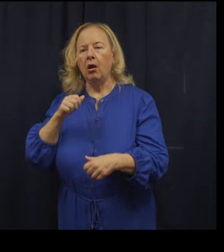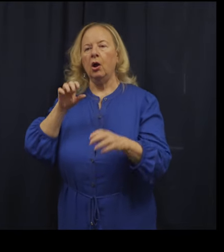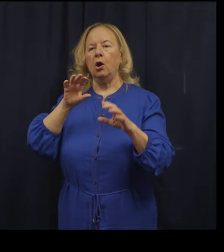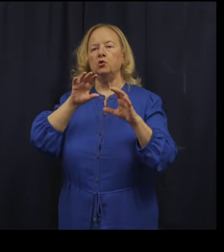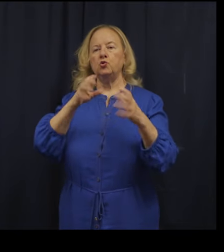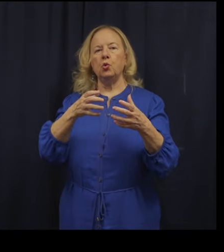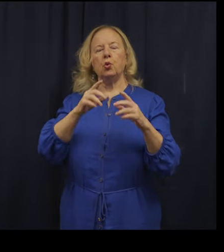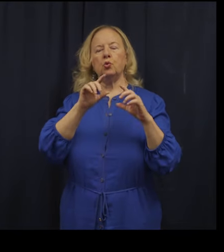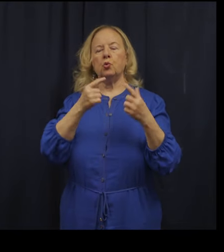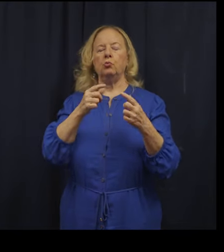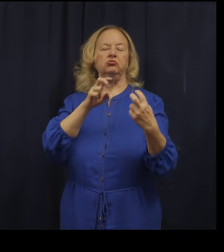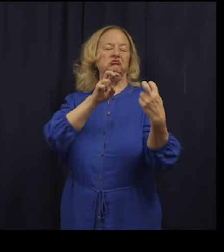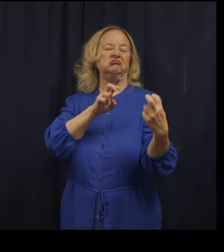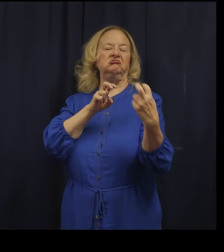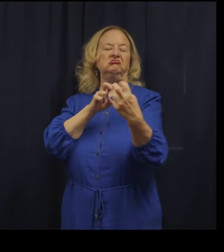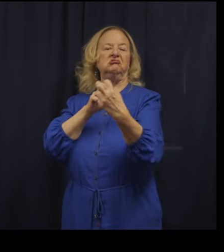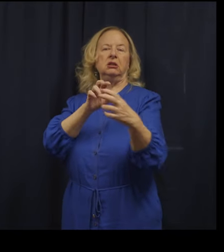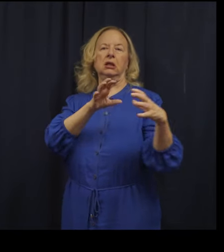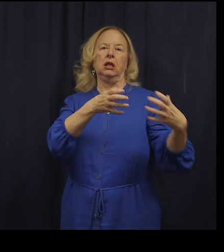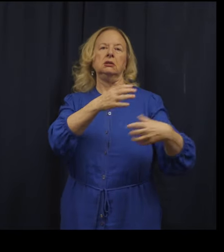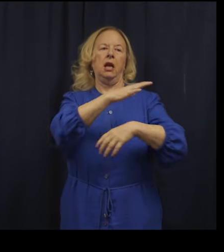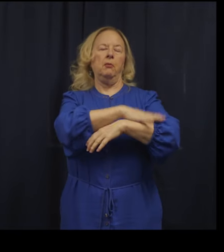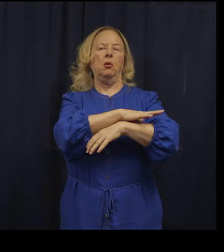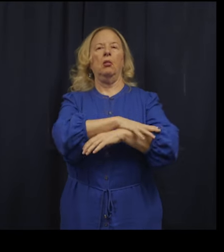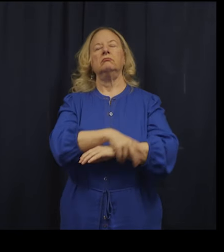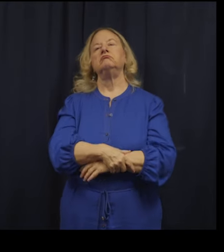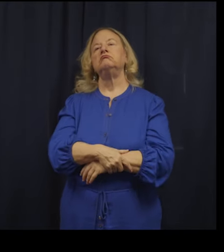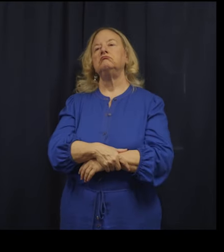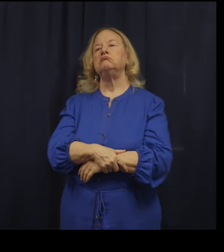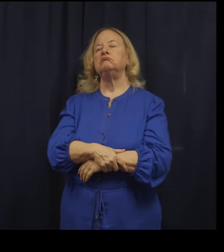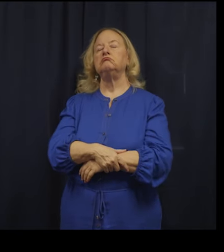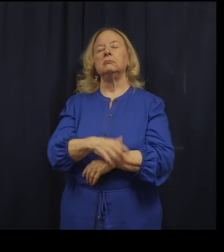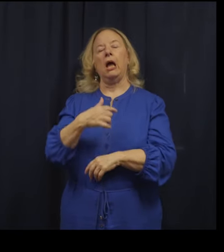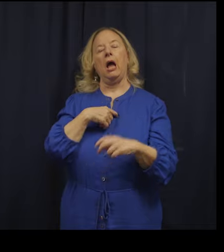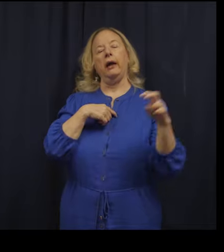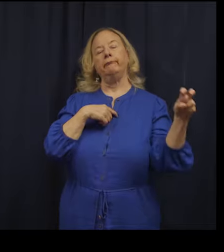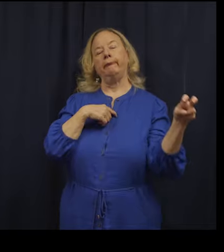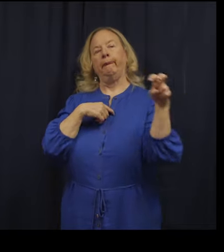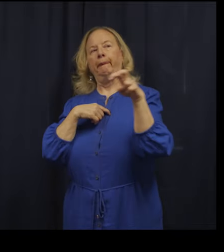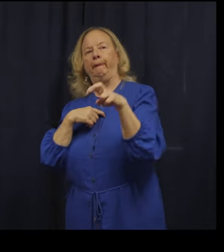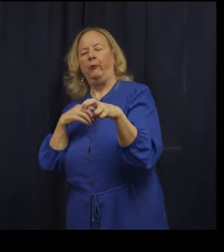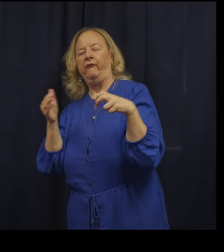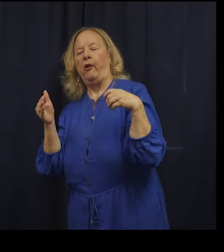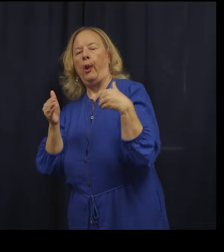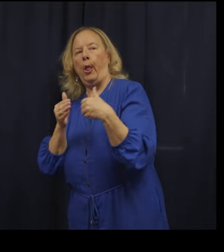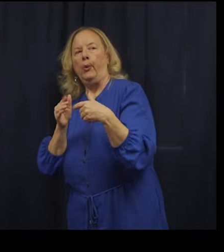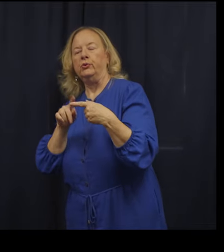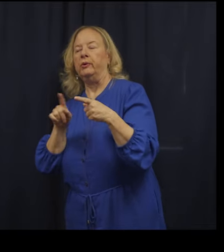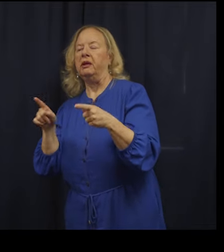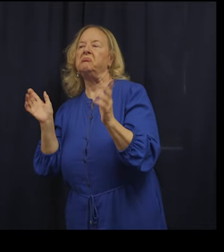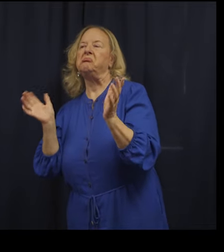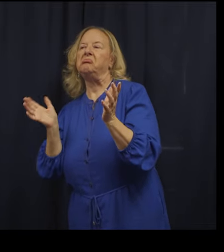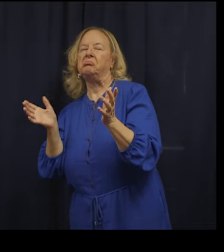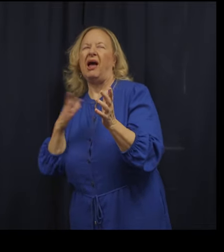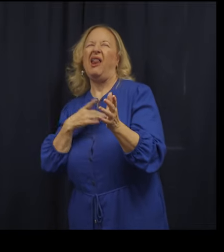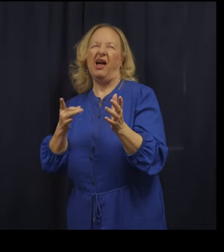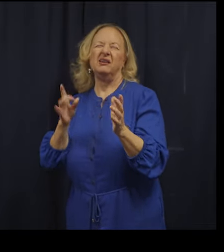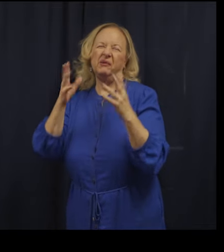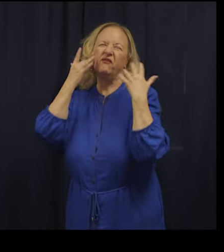was there, and we were sitting at another table, and so I just kind of moved over to him and just started talking because I